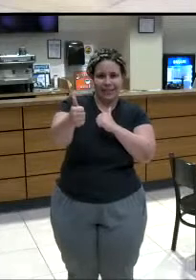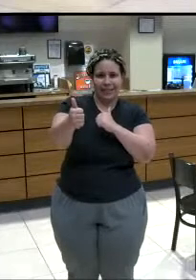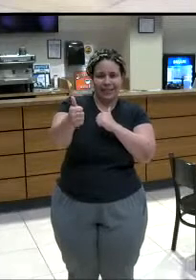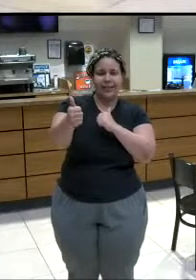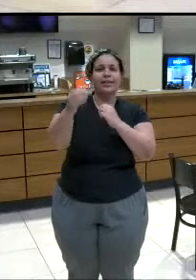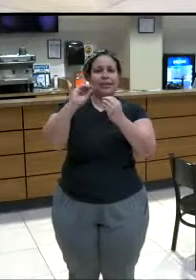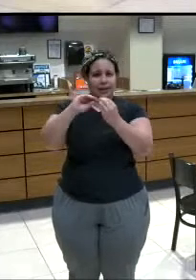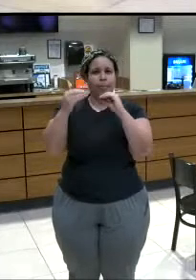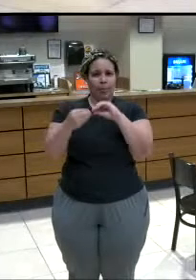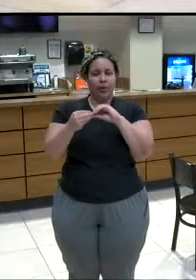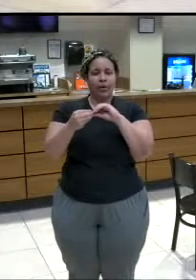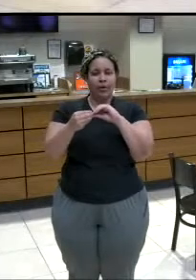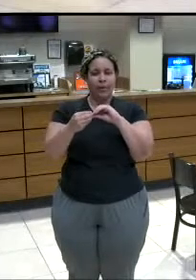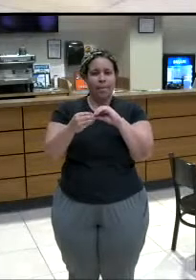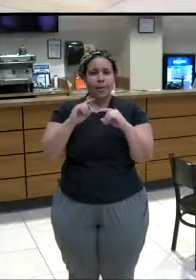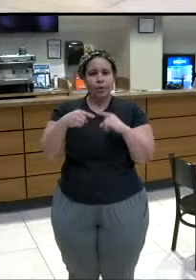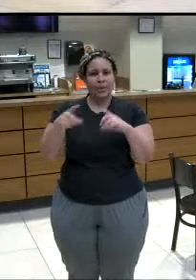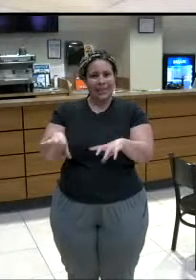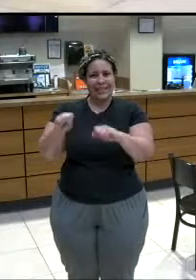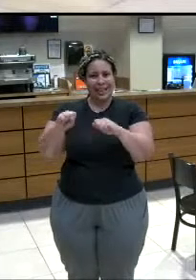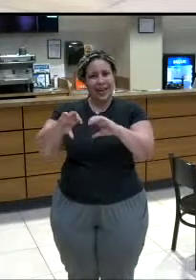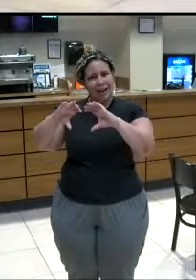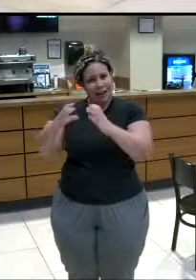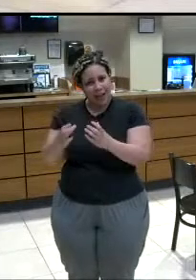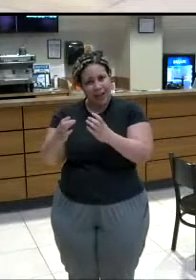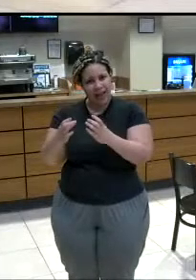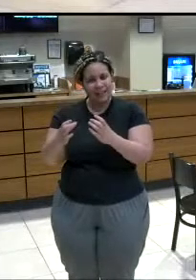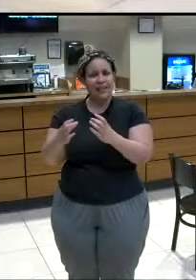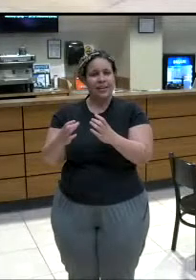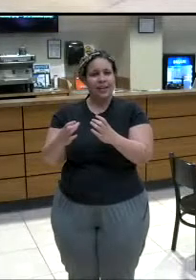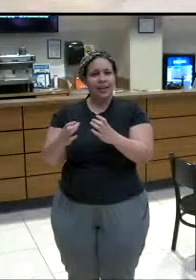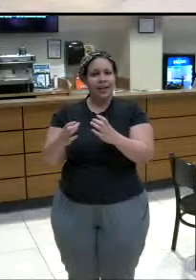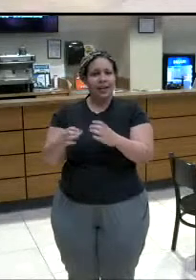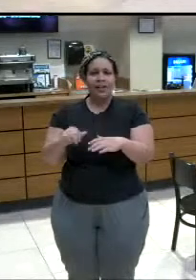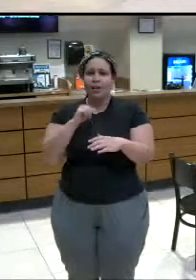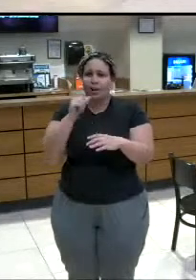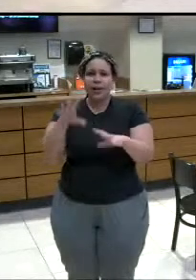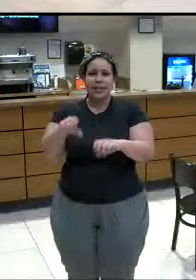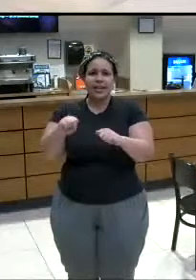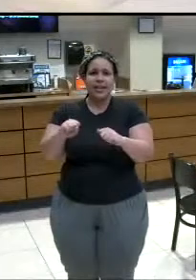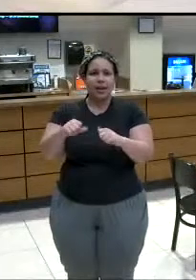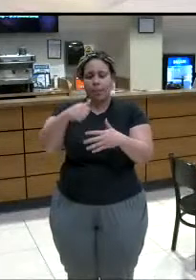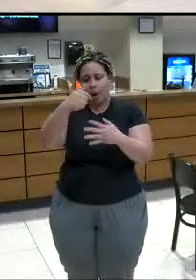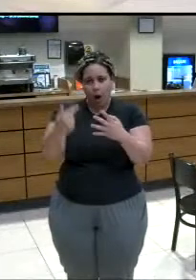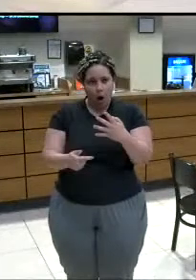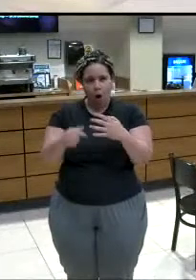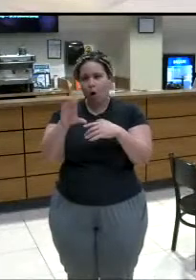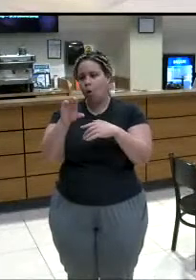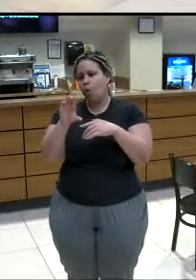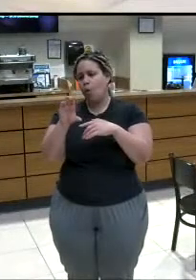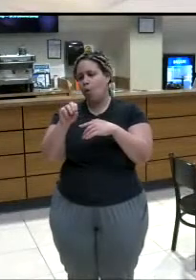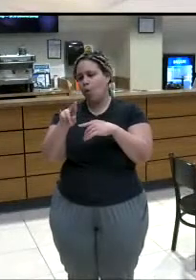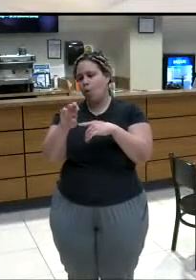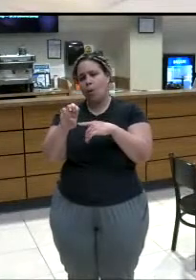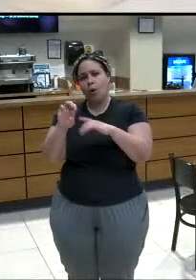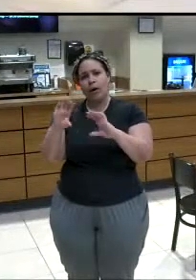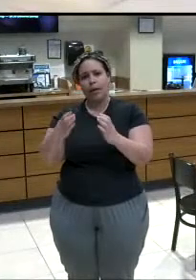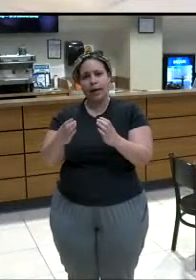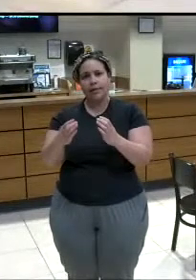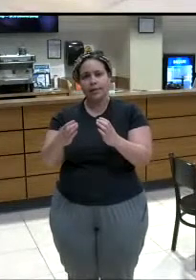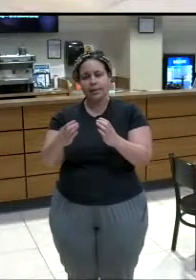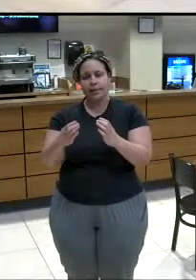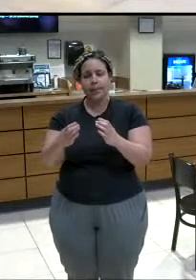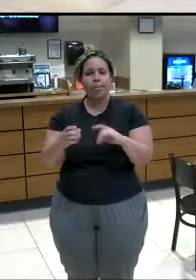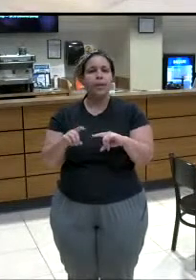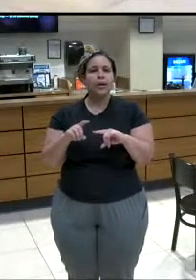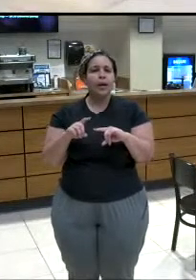retake a course, they're not taking all core classes. They can take an elective with a class that they're repeating. And it's just not physical